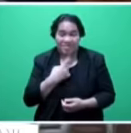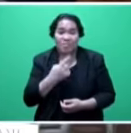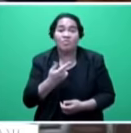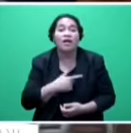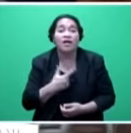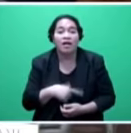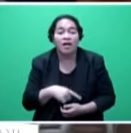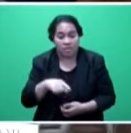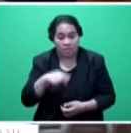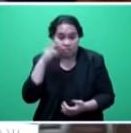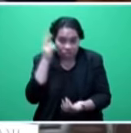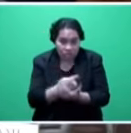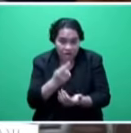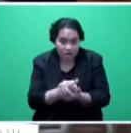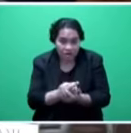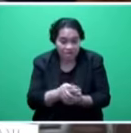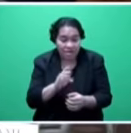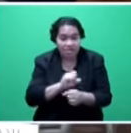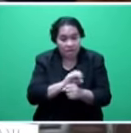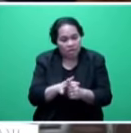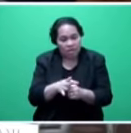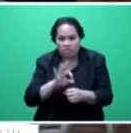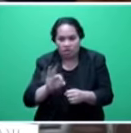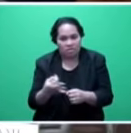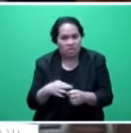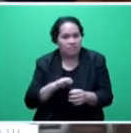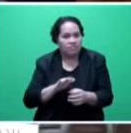sir, because the real fallout of the crisis is still to come.